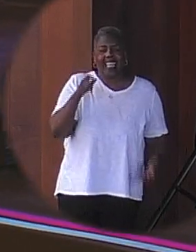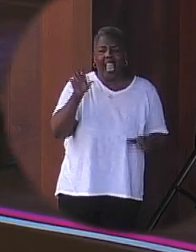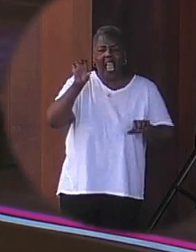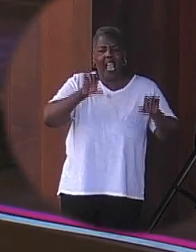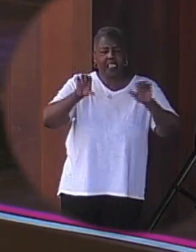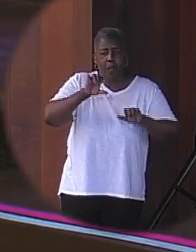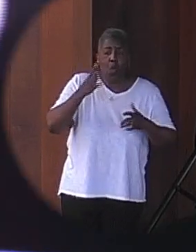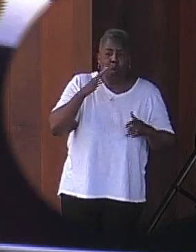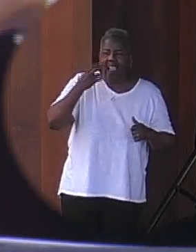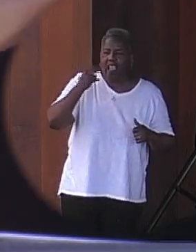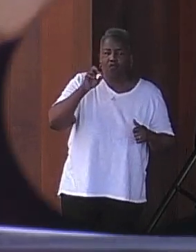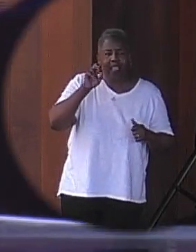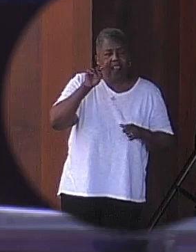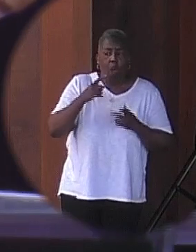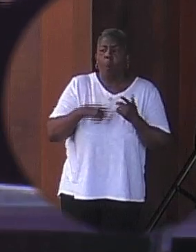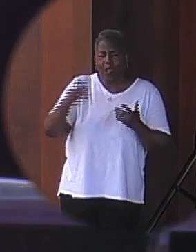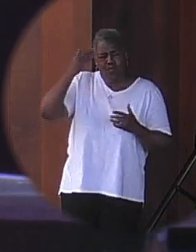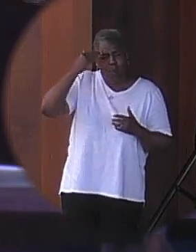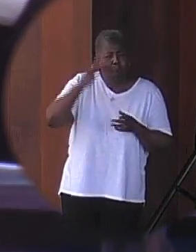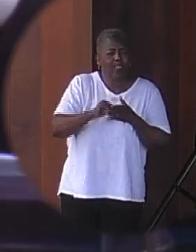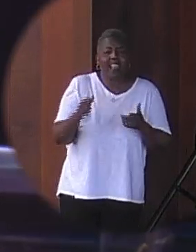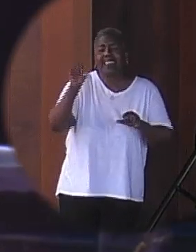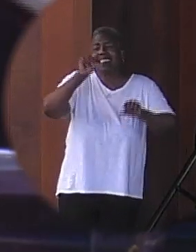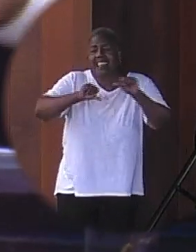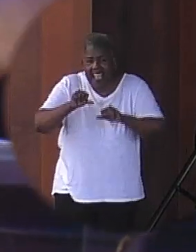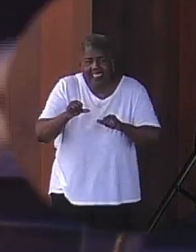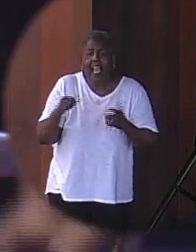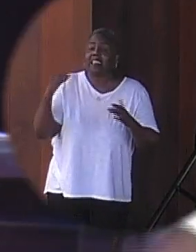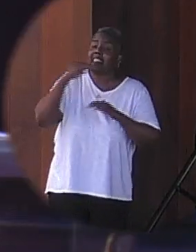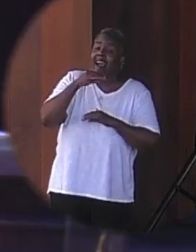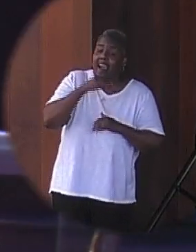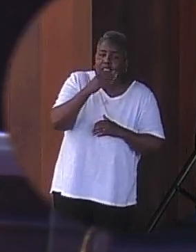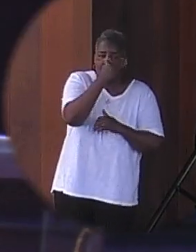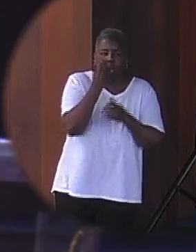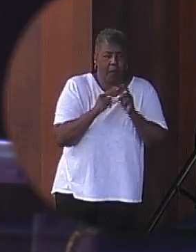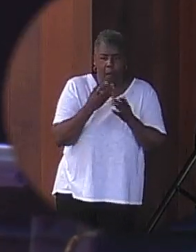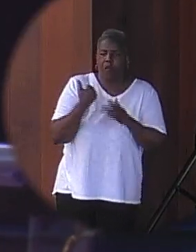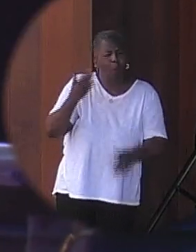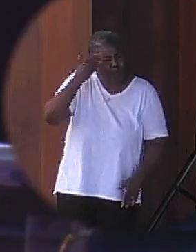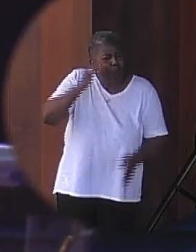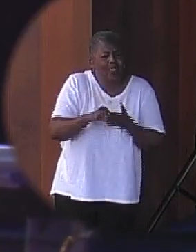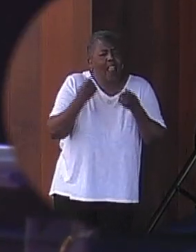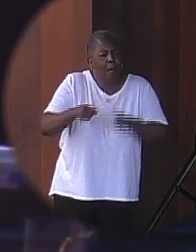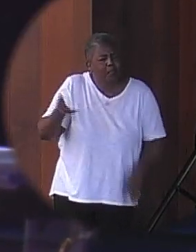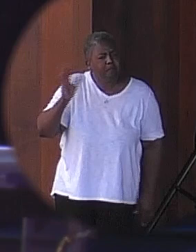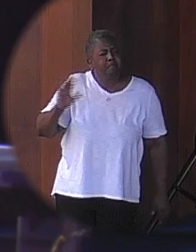We know Henrietta. We woke. We know that science has lied to black folk.